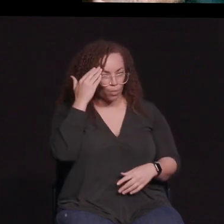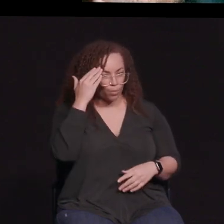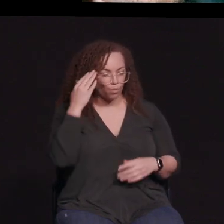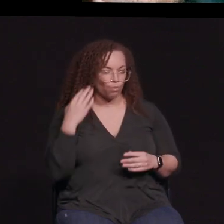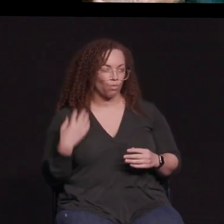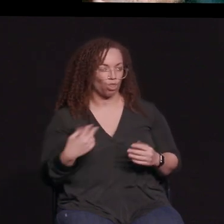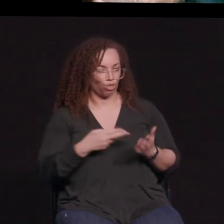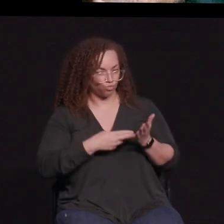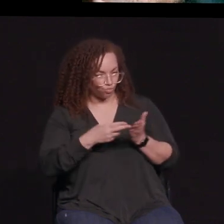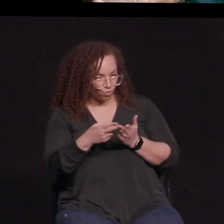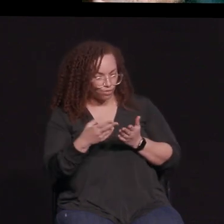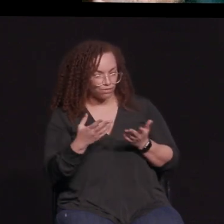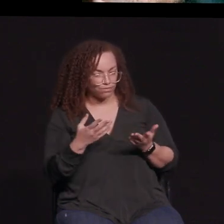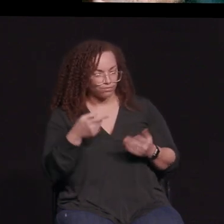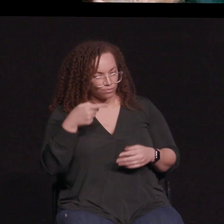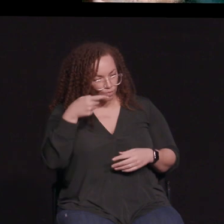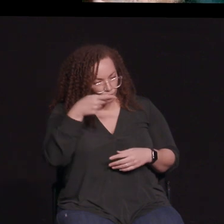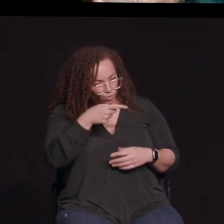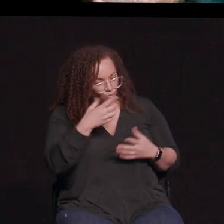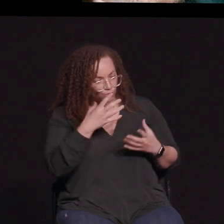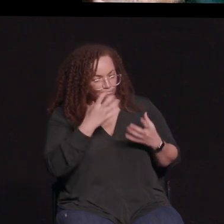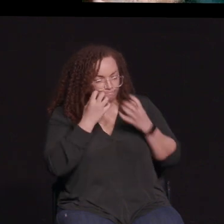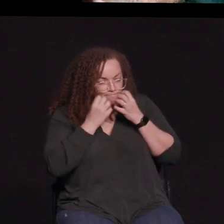You are cherished and beautiful.